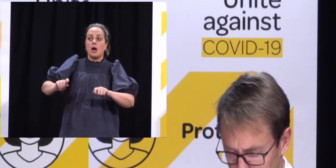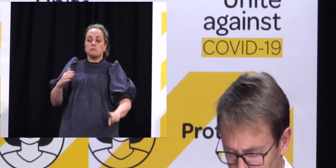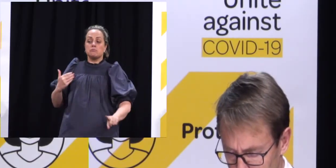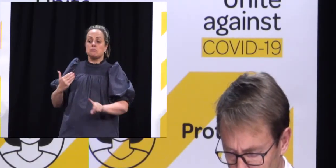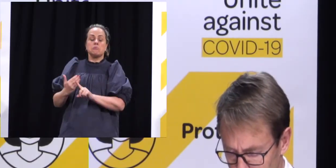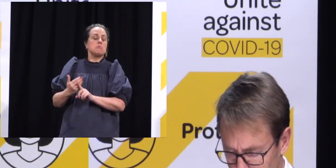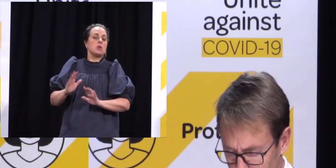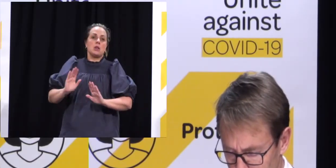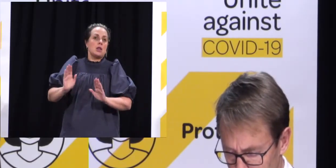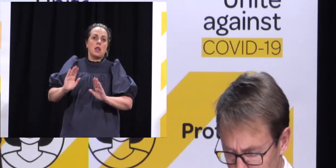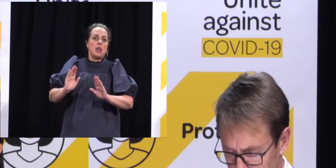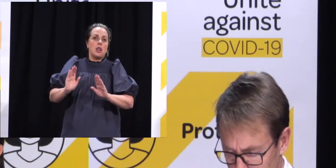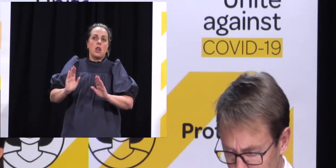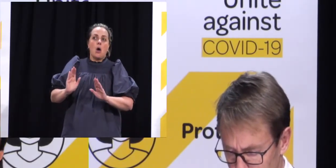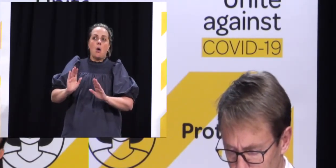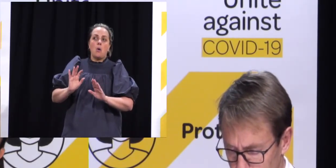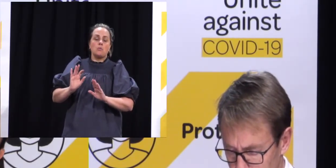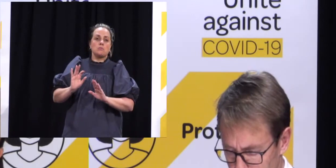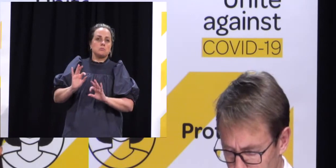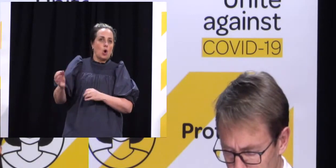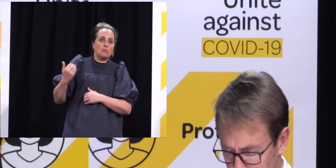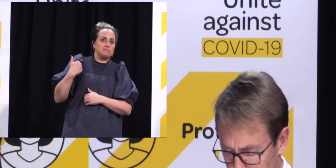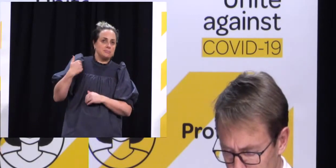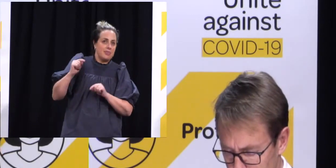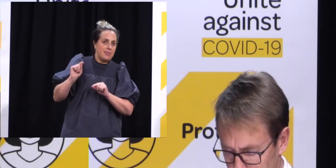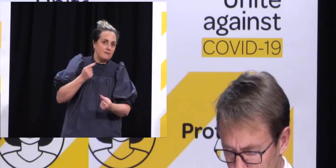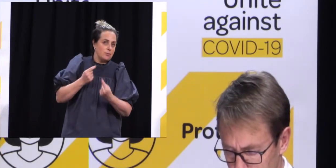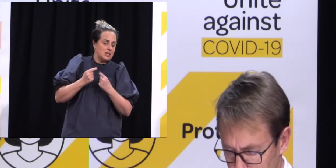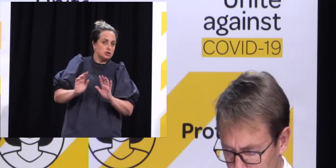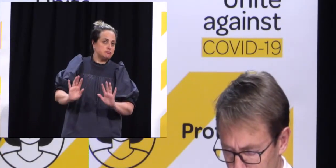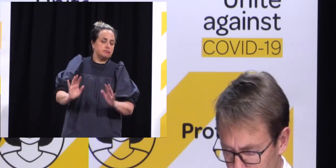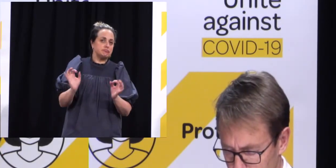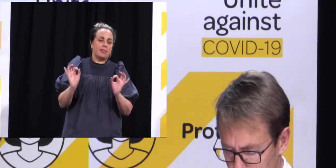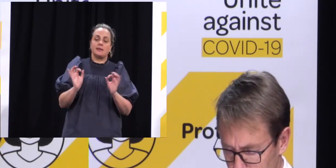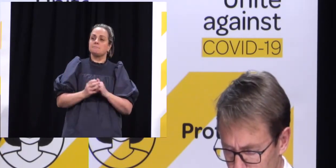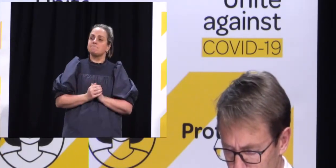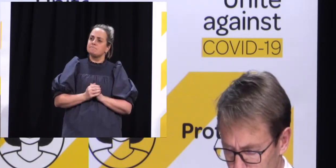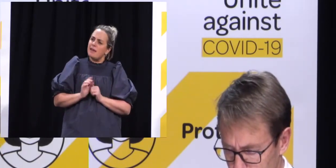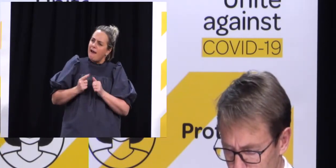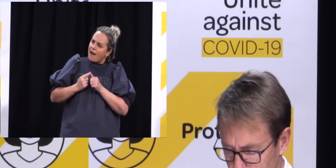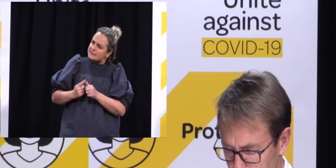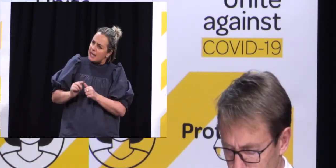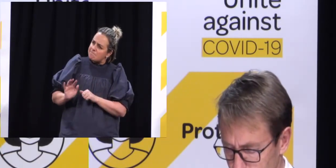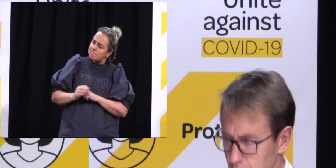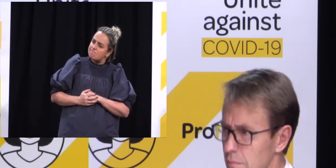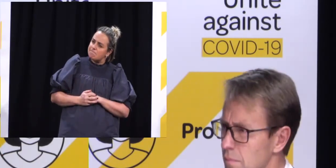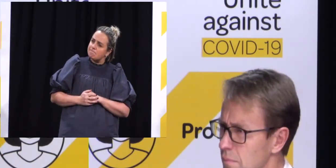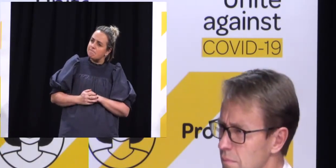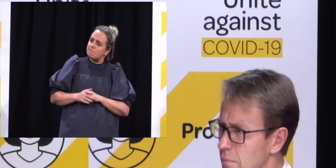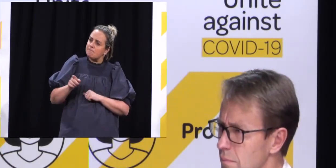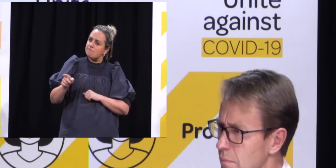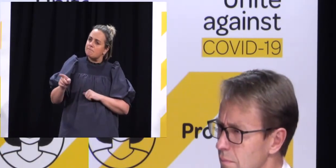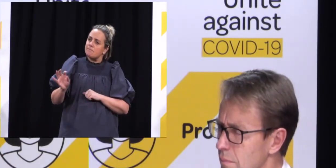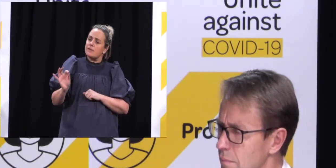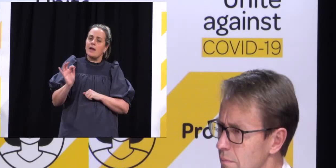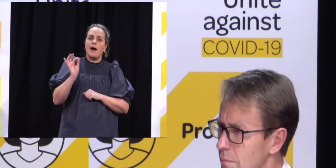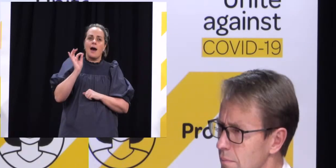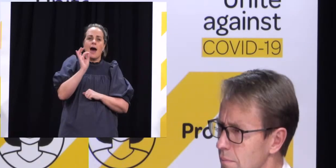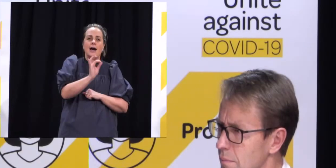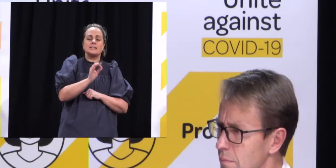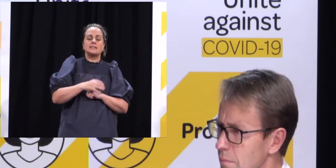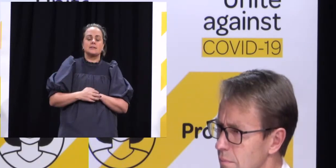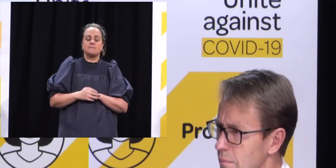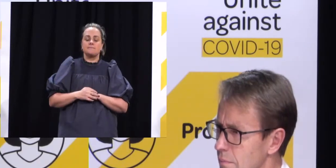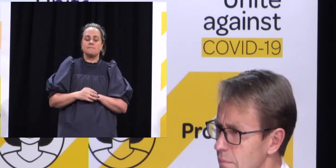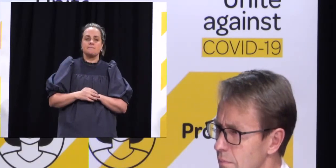that's been raised with us by our public health units. Have I answered your question? I guess, is there a concern, or have you seen any